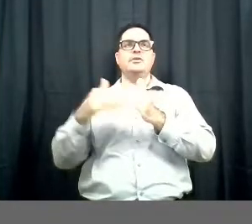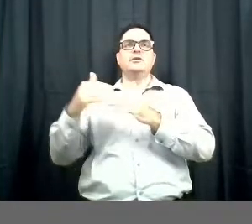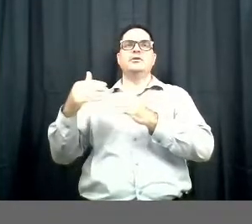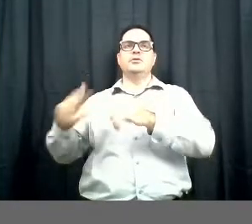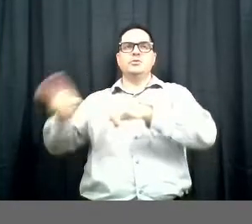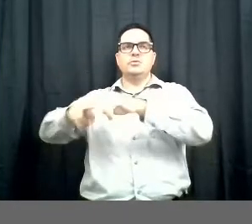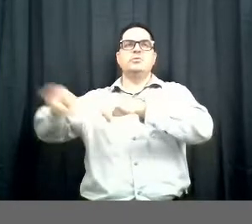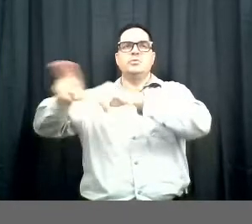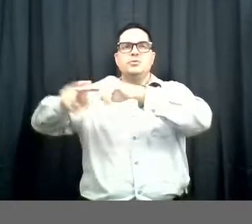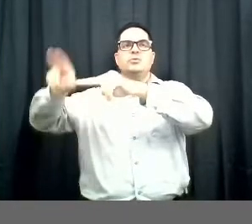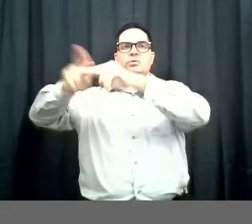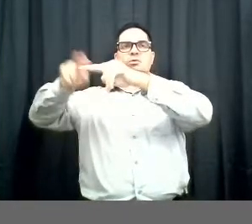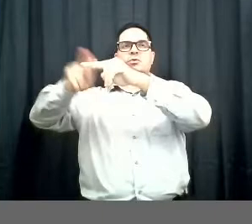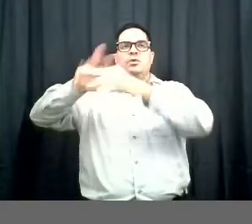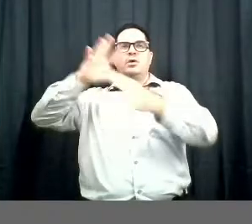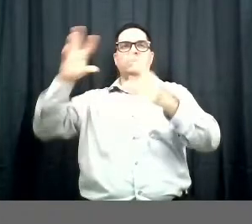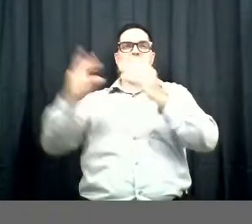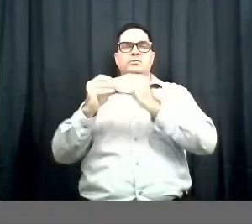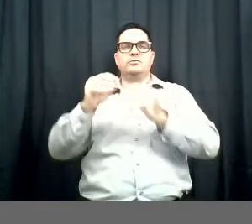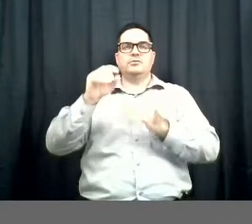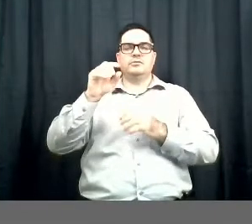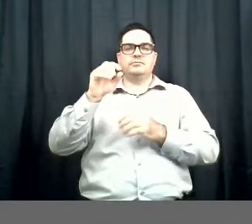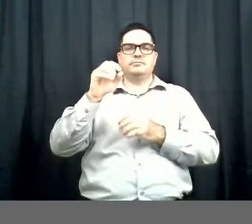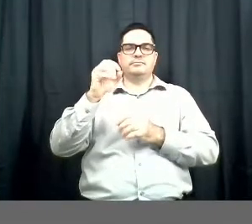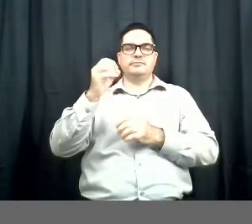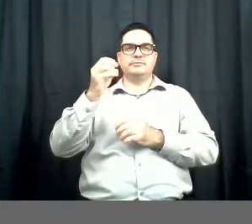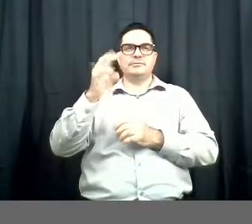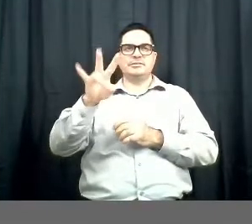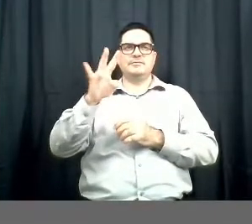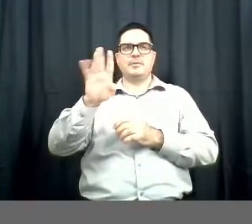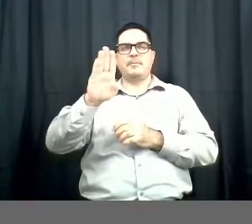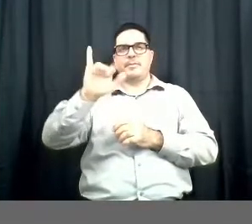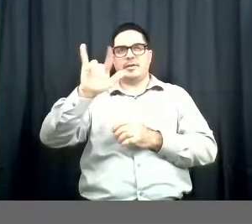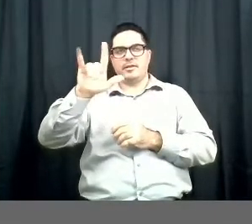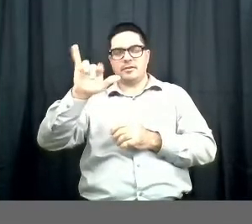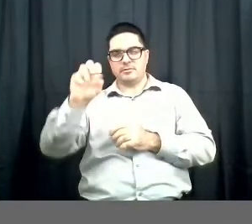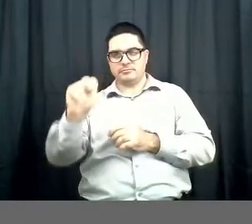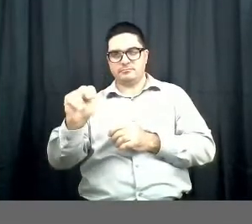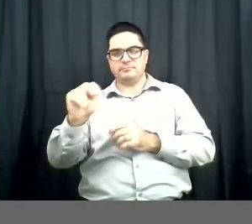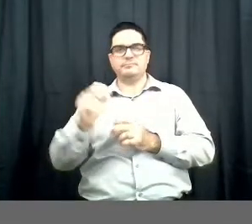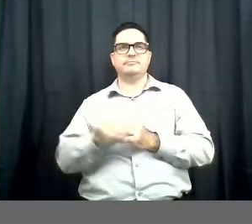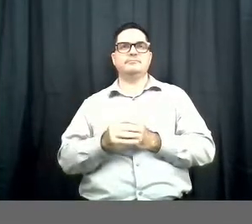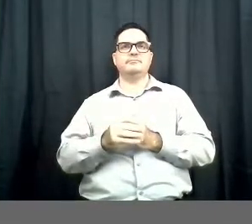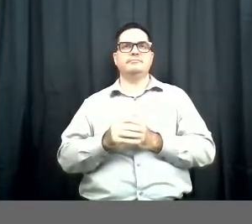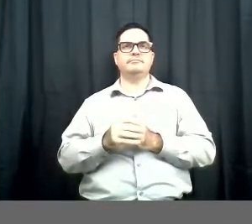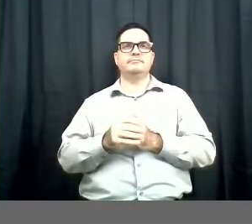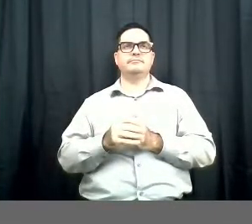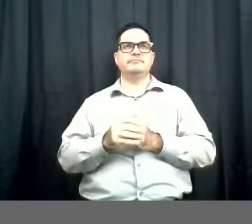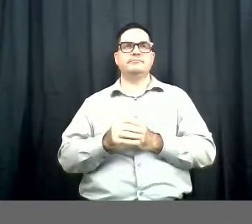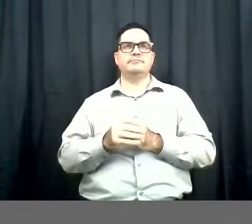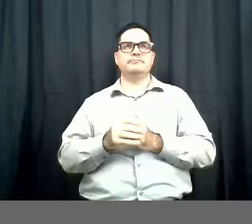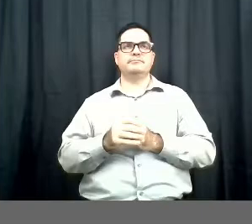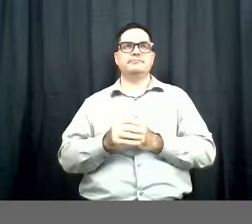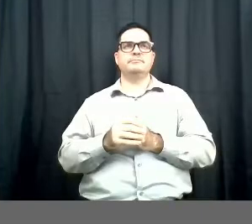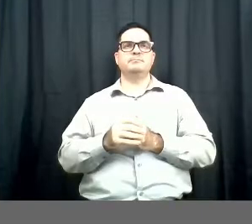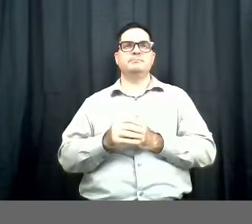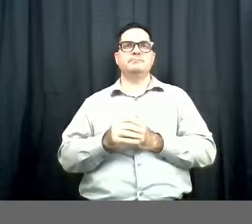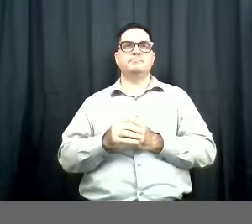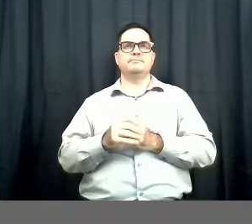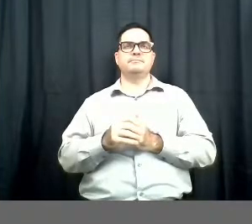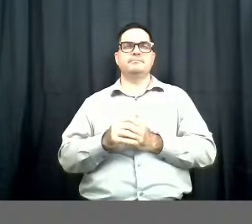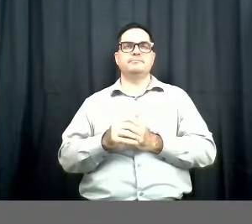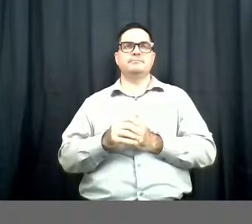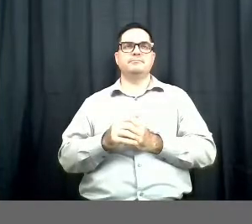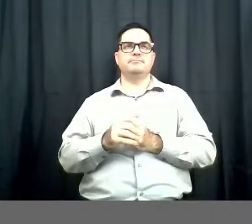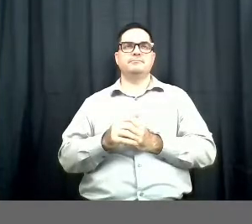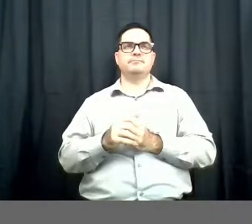80 pays $100 a month until participants turn 62. This adds $100 million more in cost.